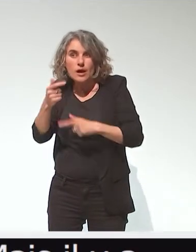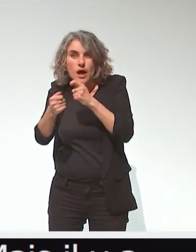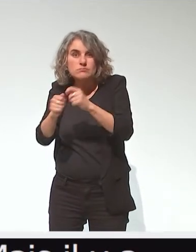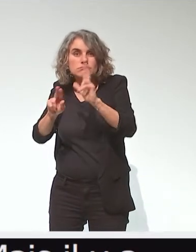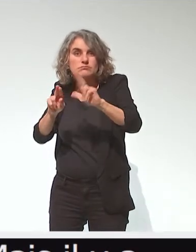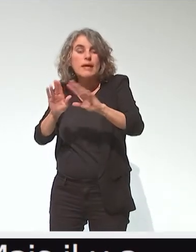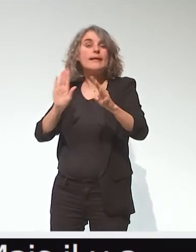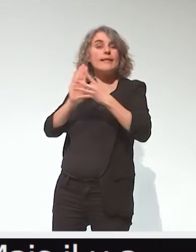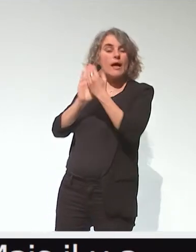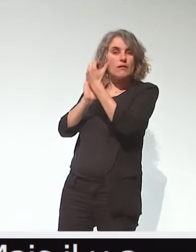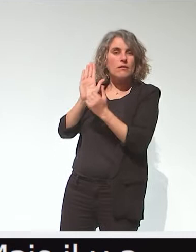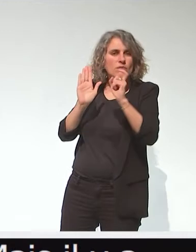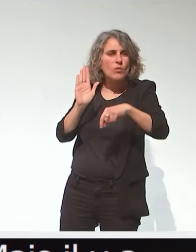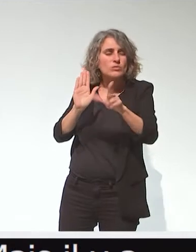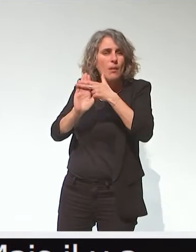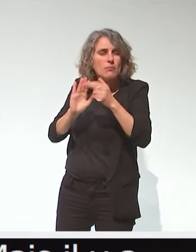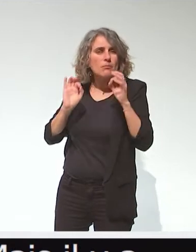those probably